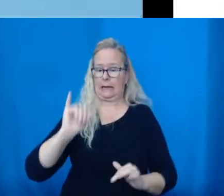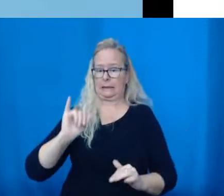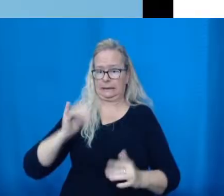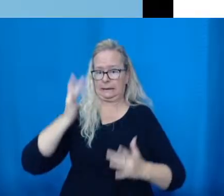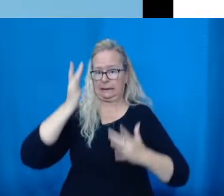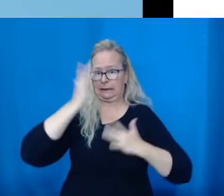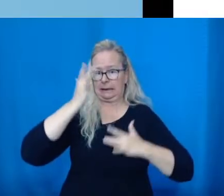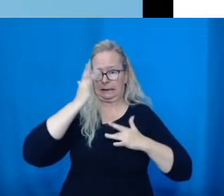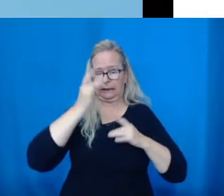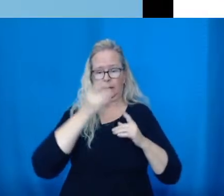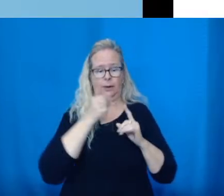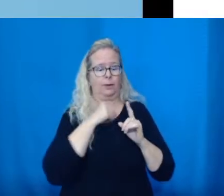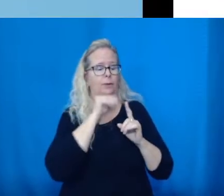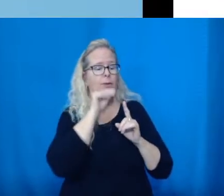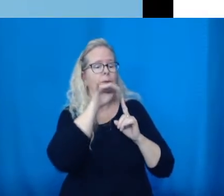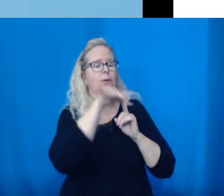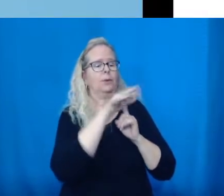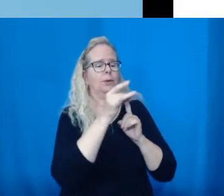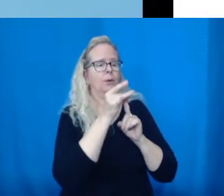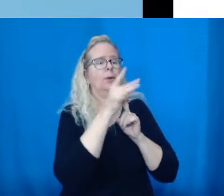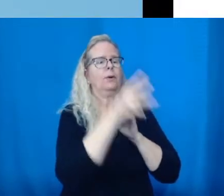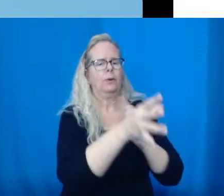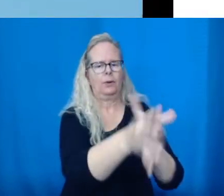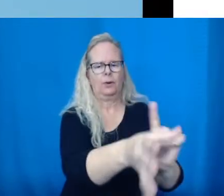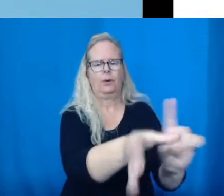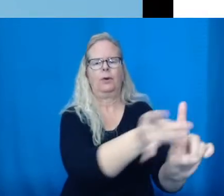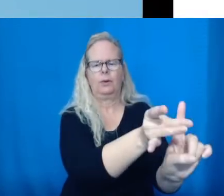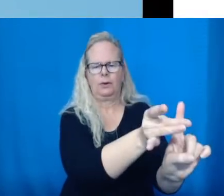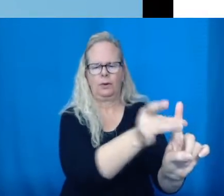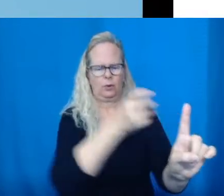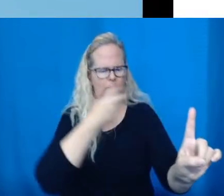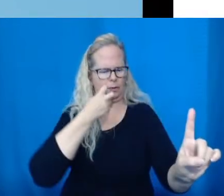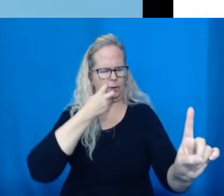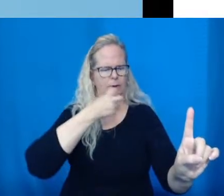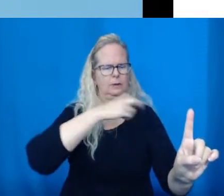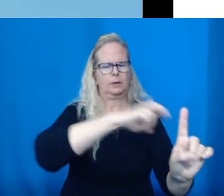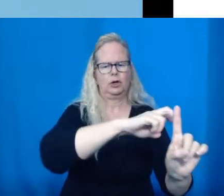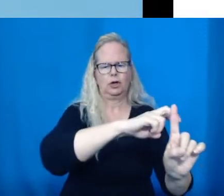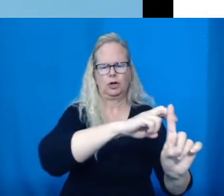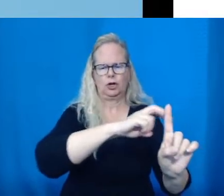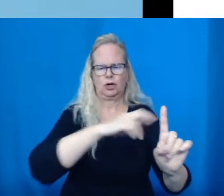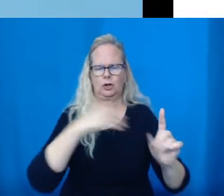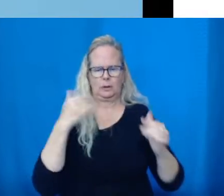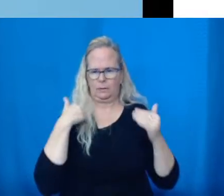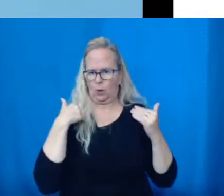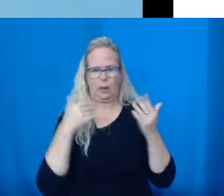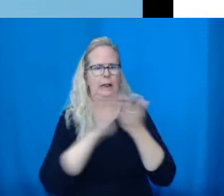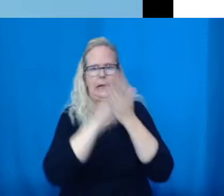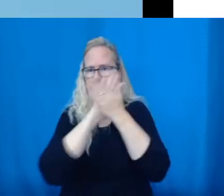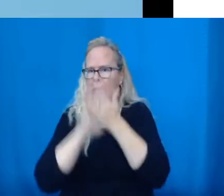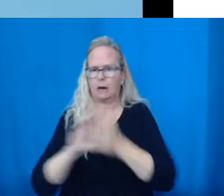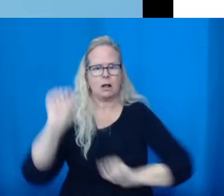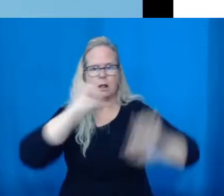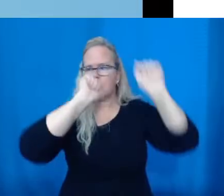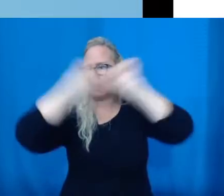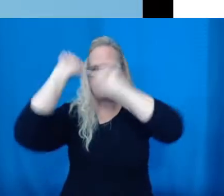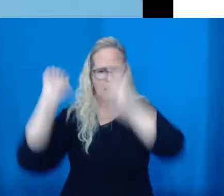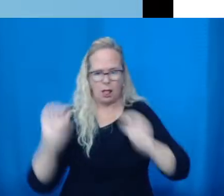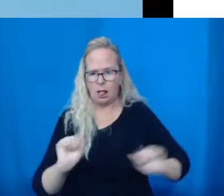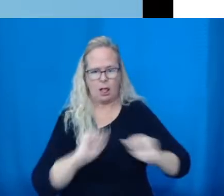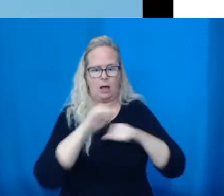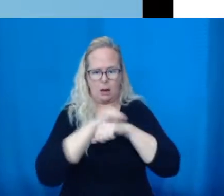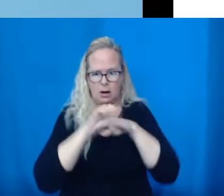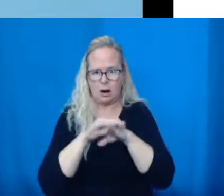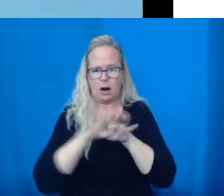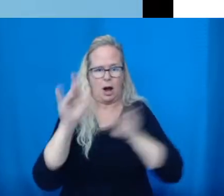disinfecting everything that we were touching. But now we know that we need to be more concerned with the air that we're breathing. So as such, we'll be talking